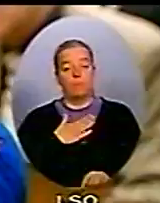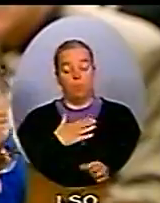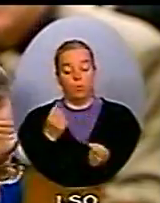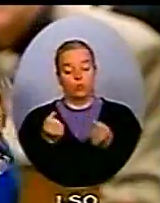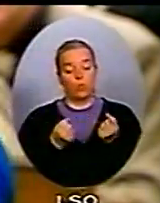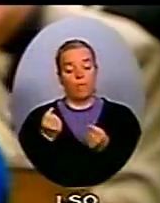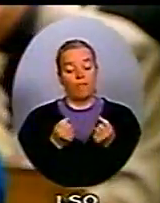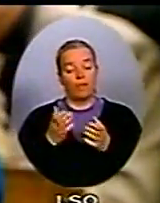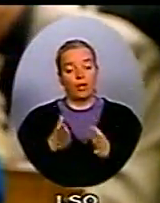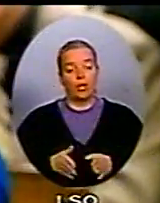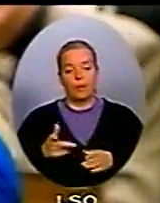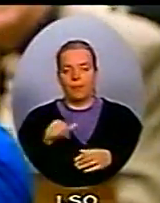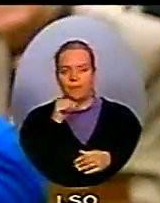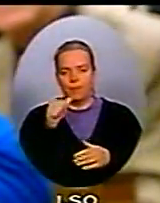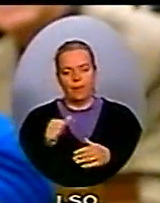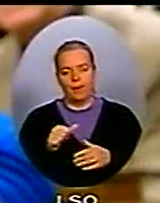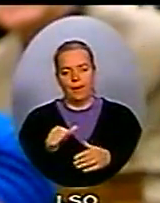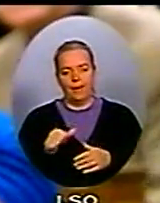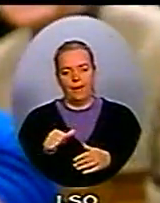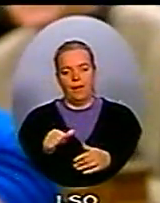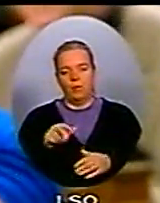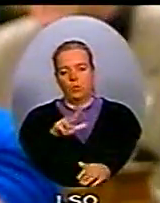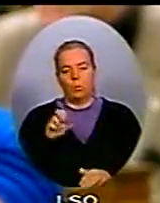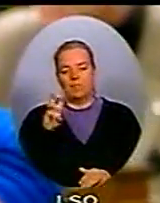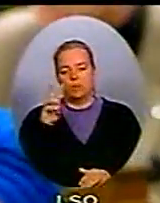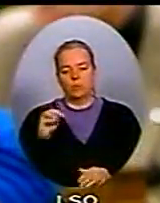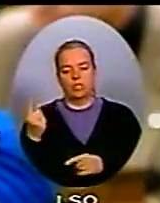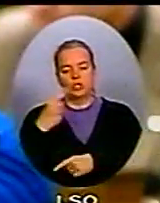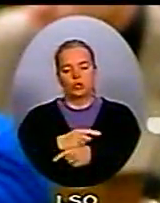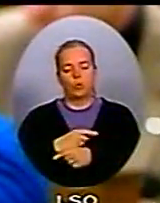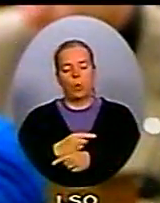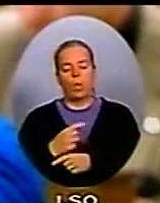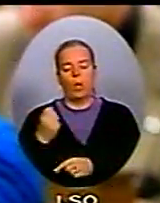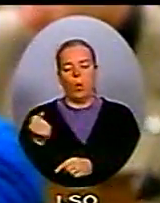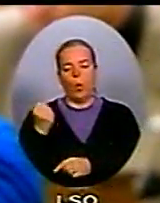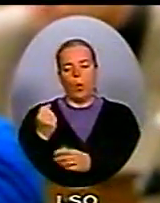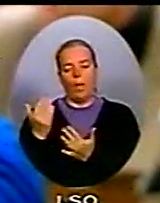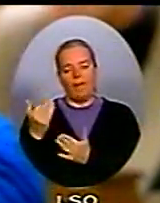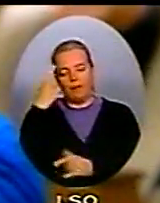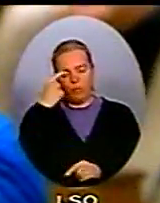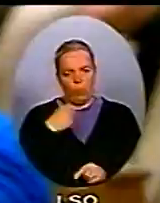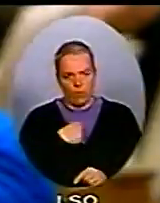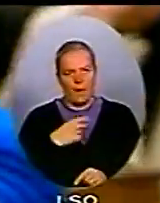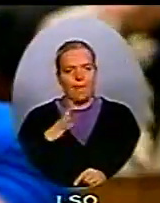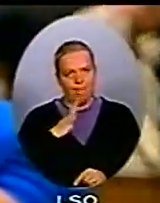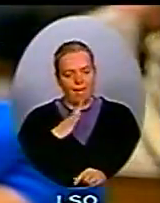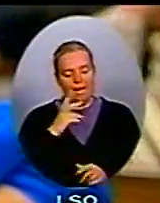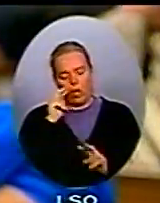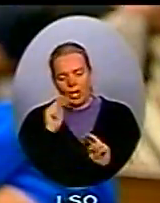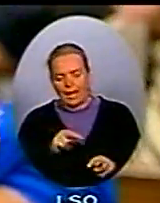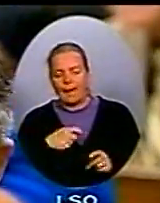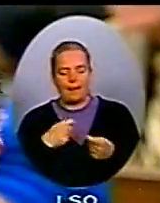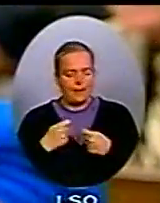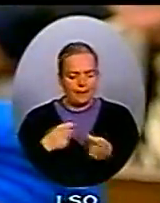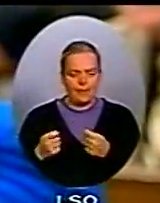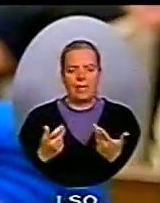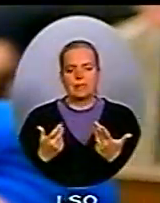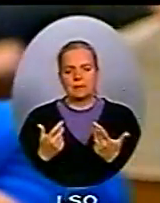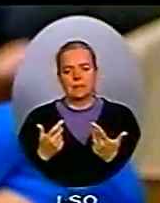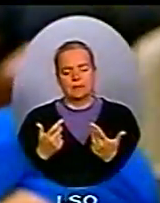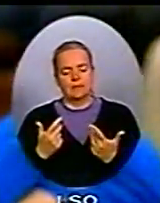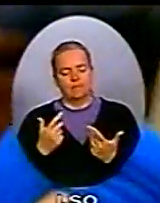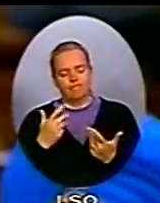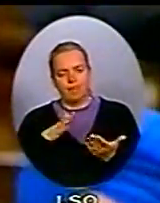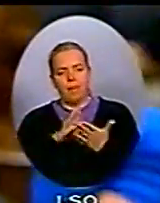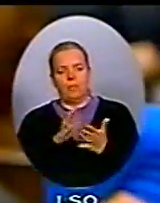and their cars and making sure that we can have a reasonable approach to this. So if the honourable member has a suggestion, which would